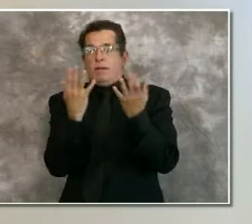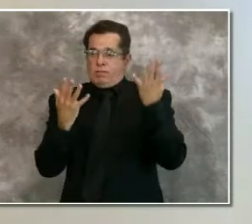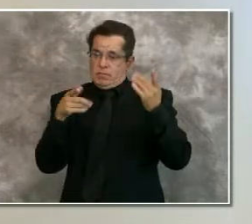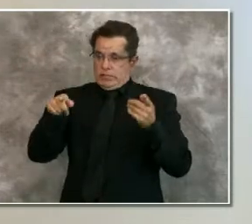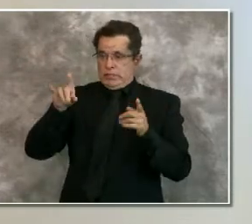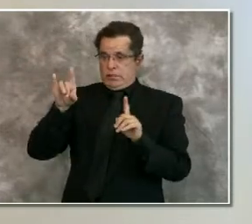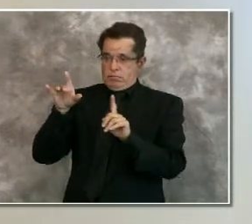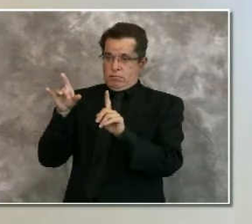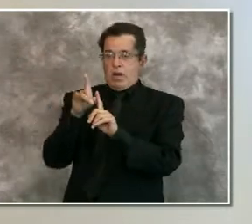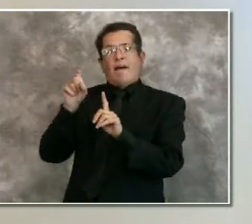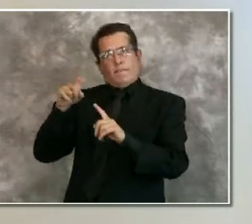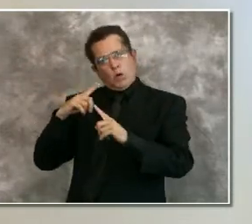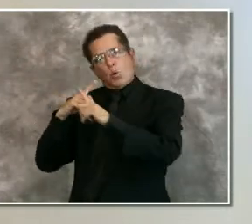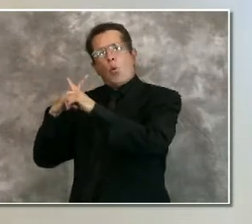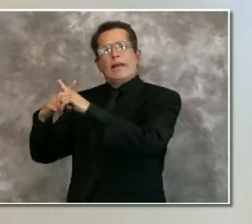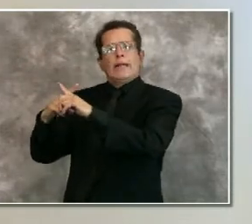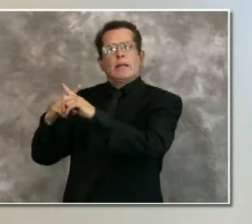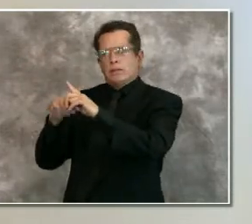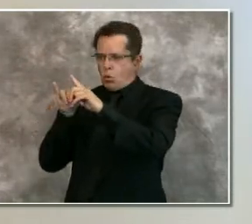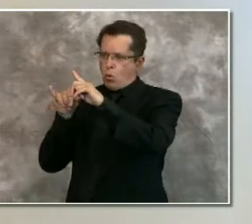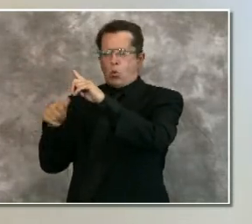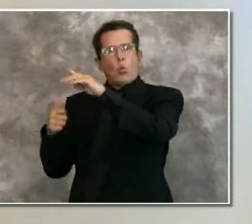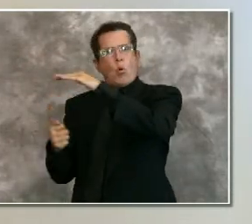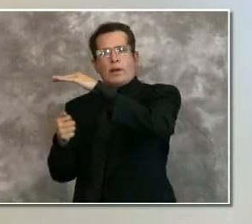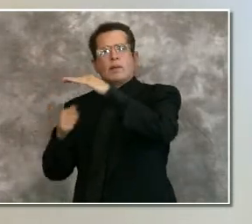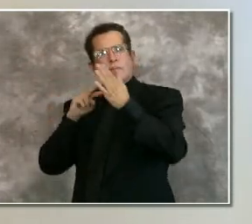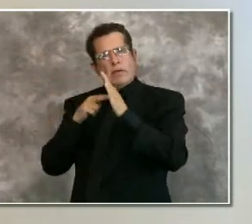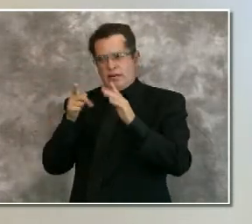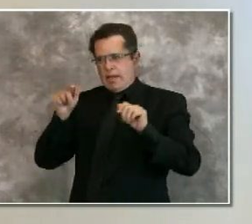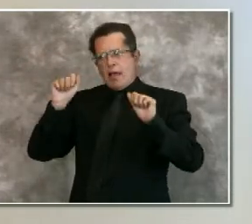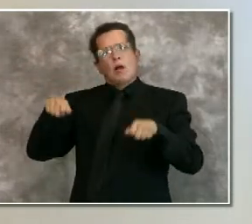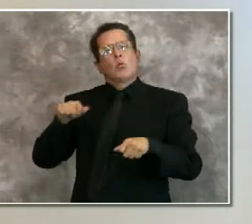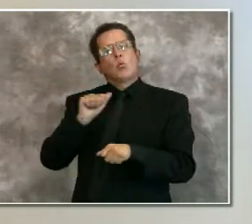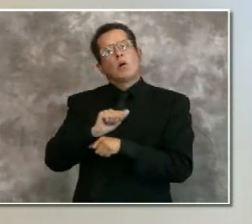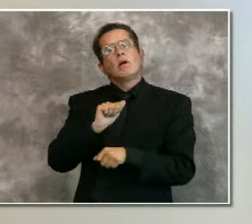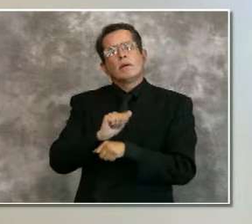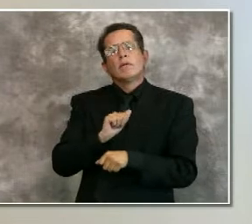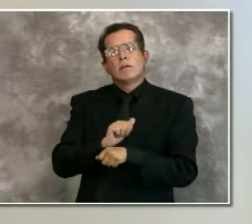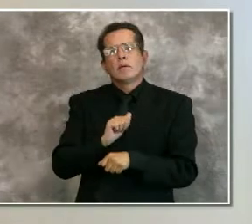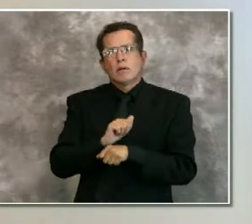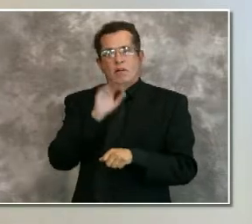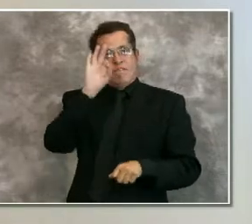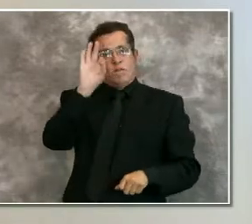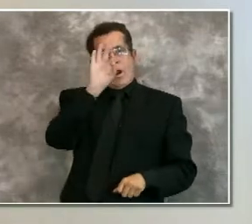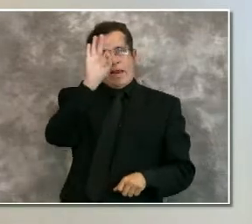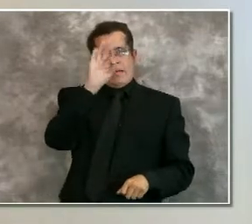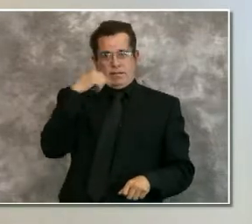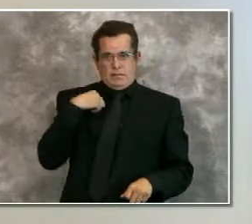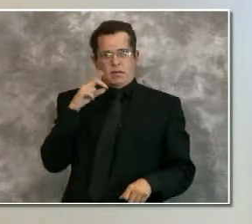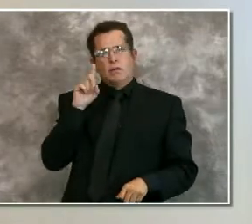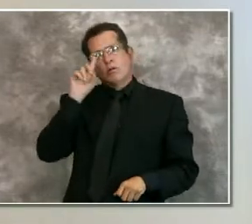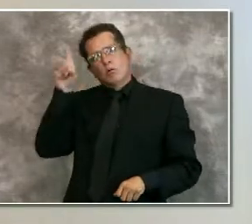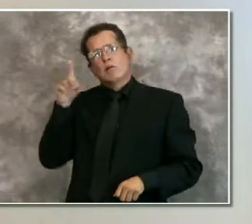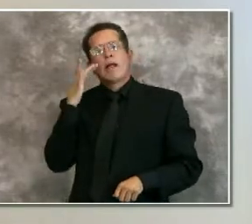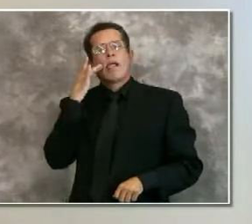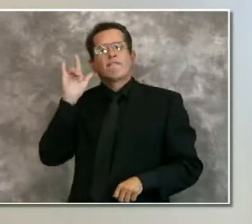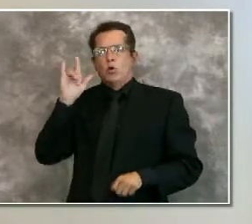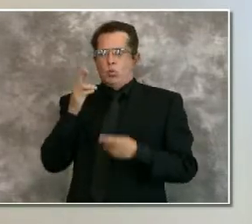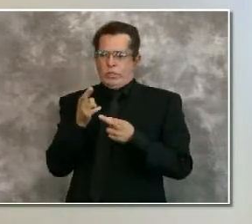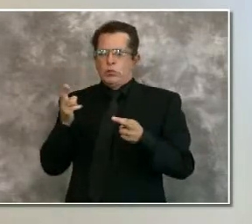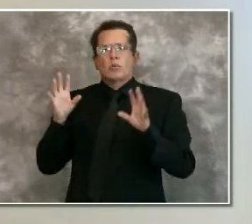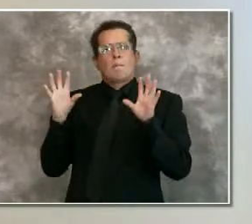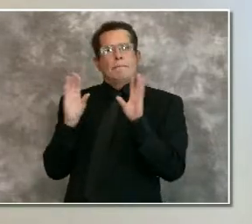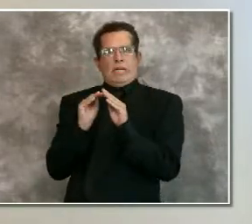who have to go into a quarantine. It doesn't mean you can't work. On Friday, I participated in a California Resources Board meeting, a